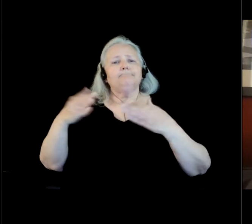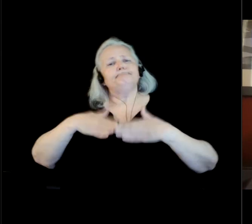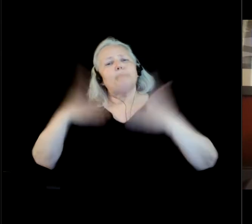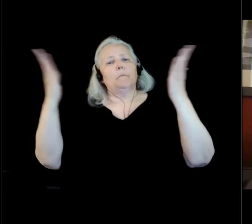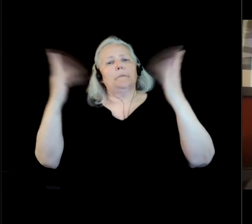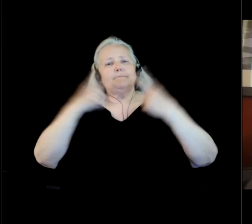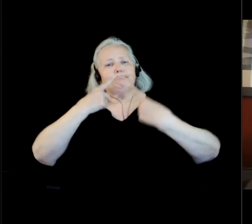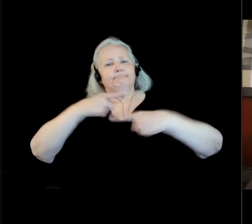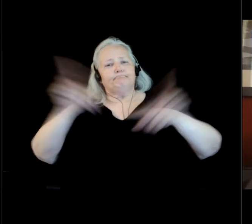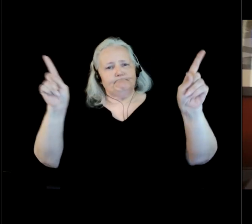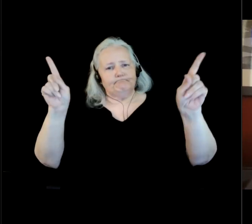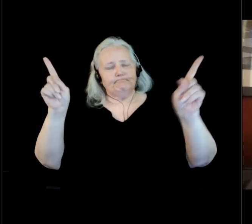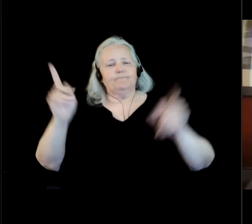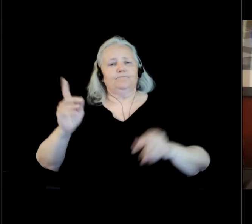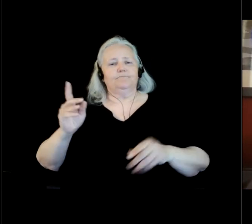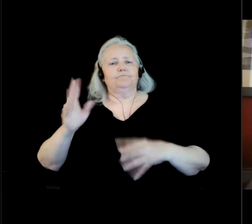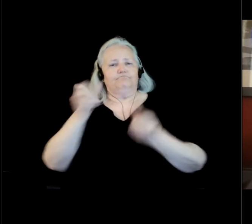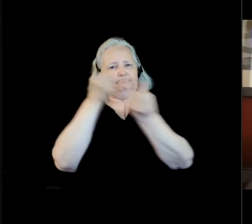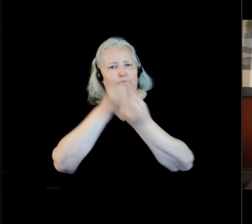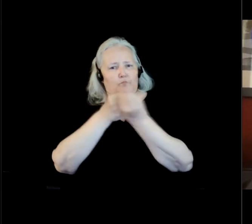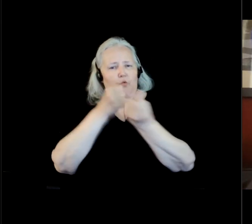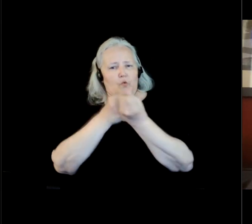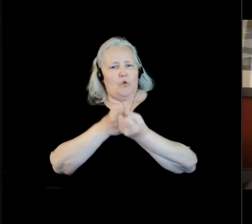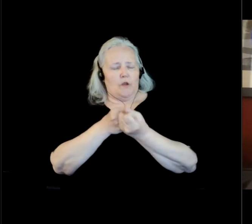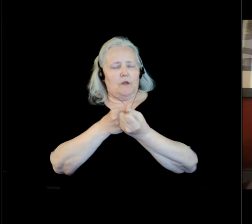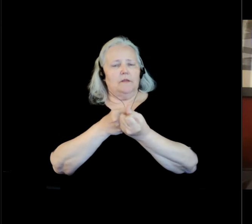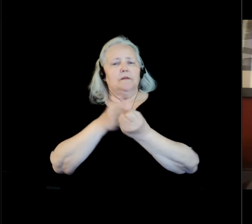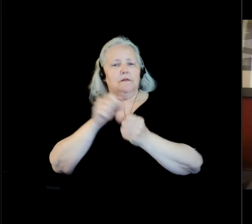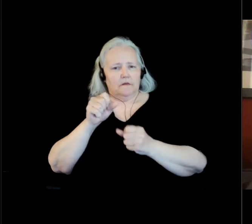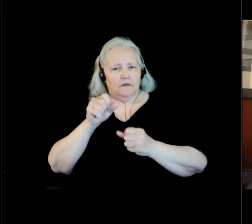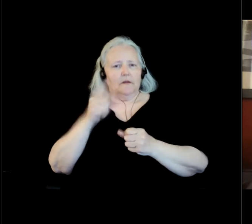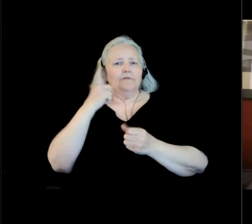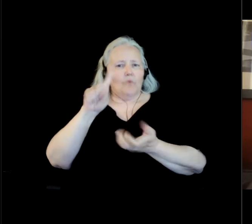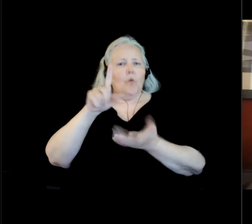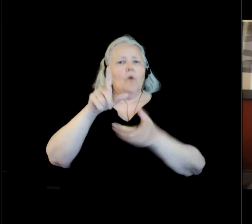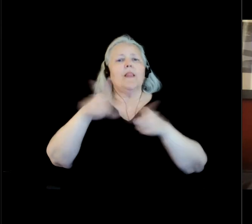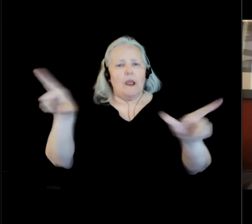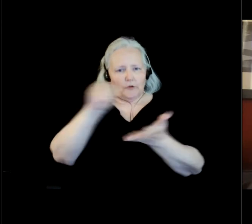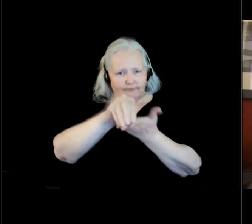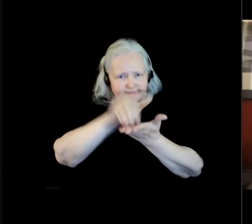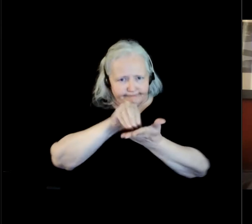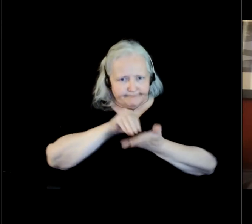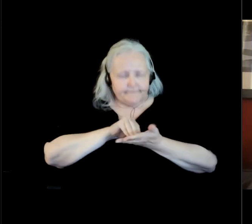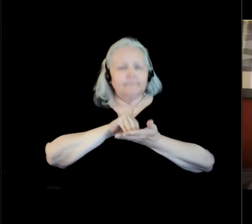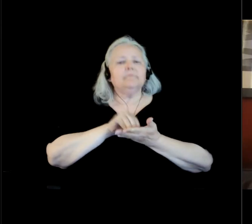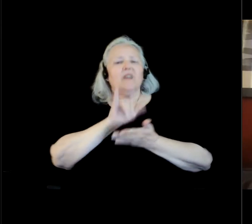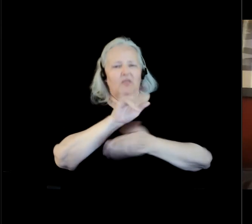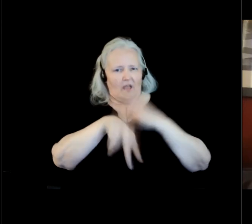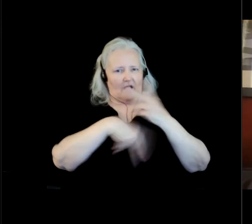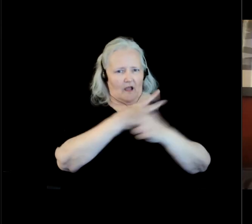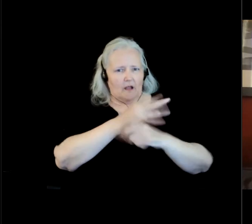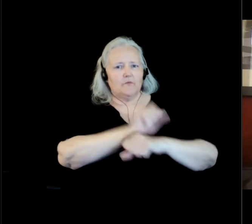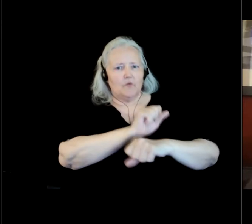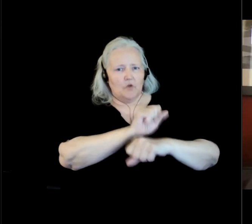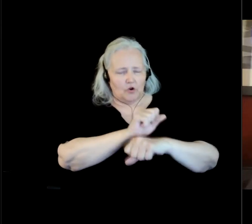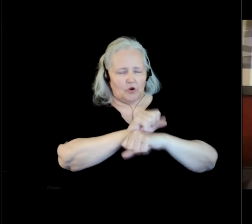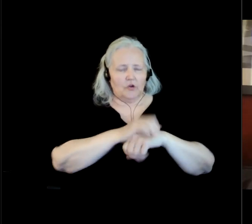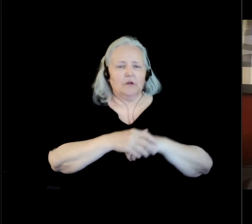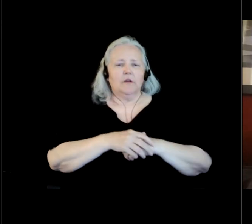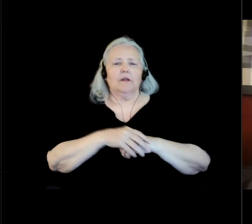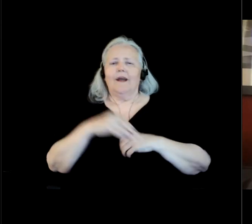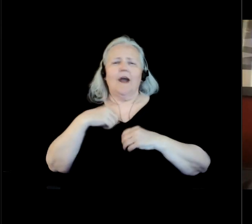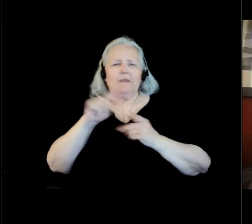expressing the Society's support for language documentation and related activity. And here is just a sampling, right?